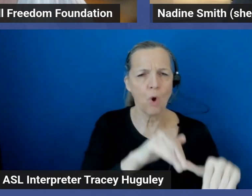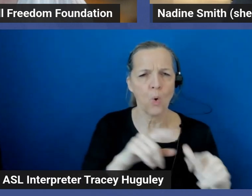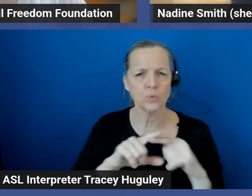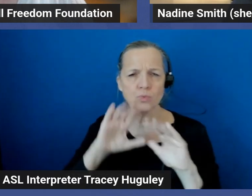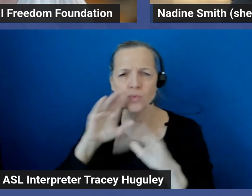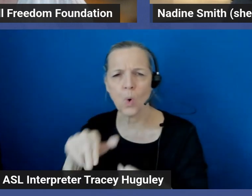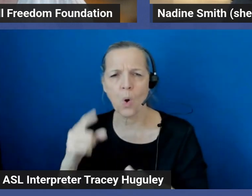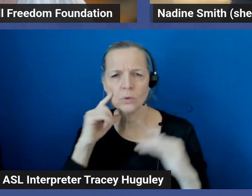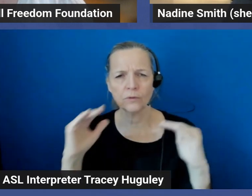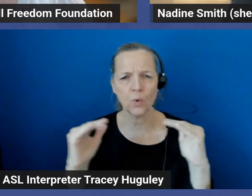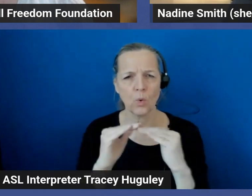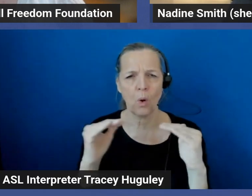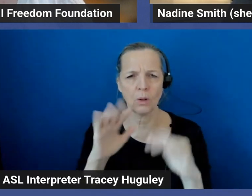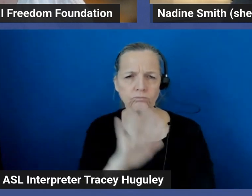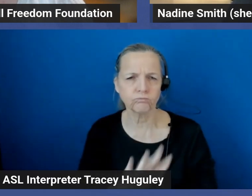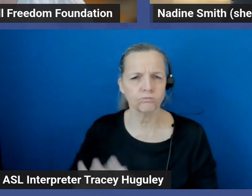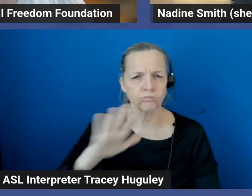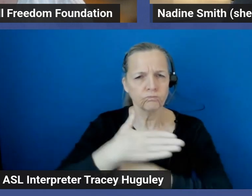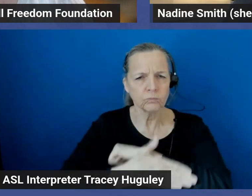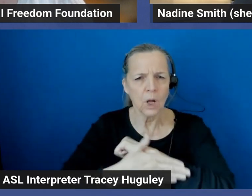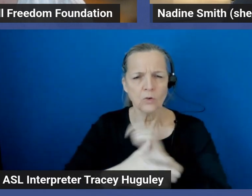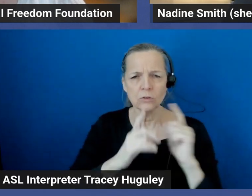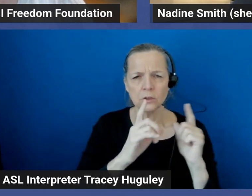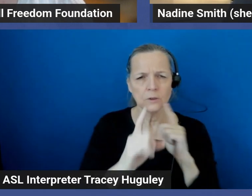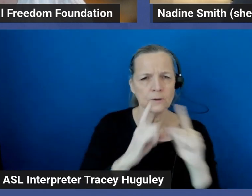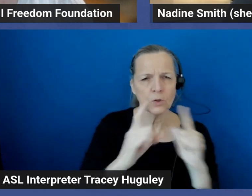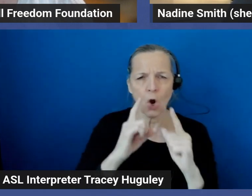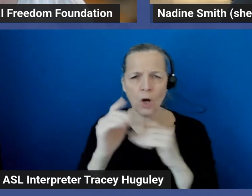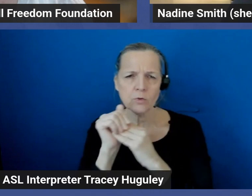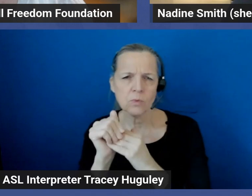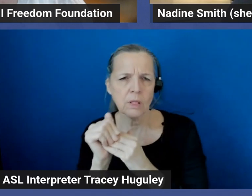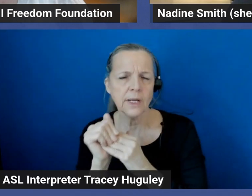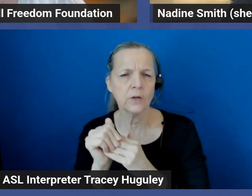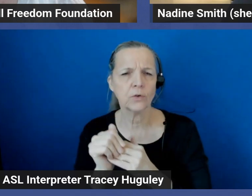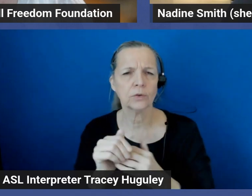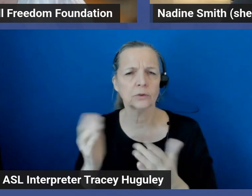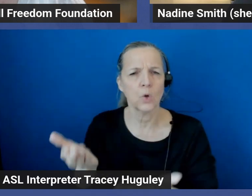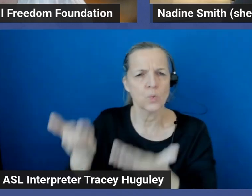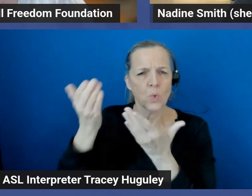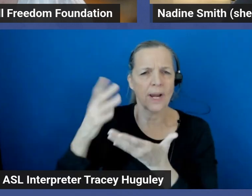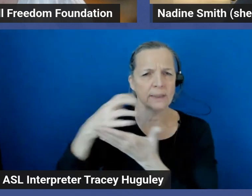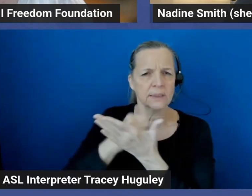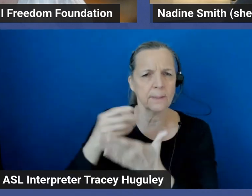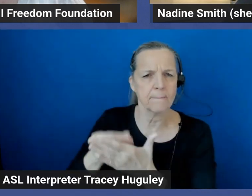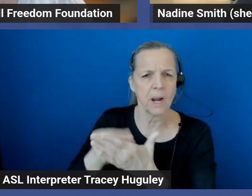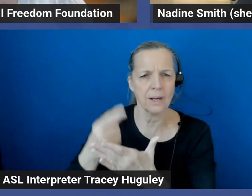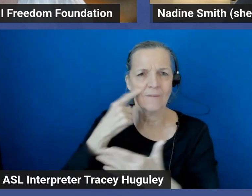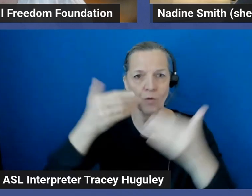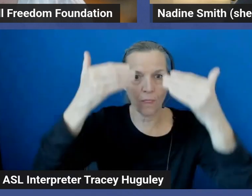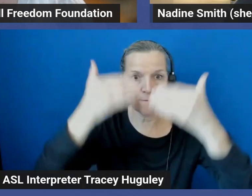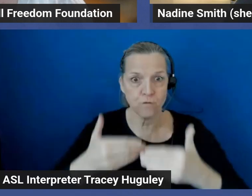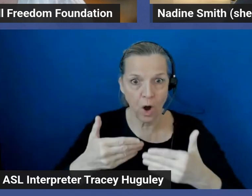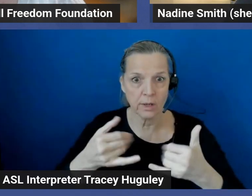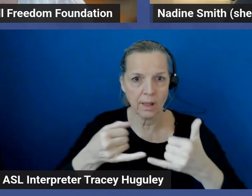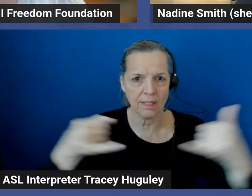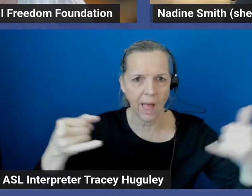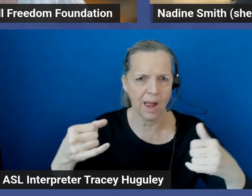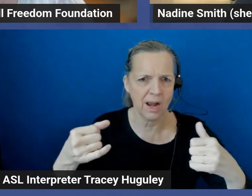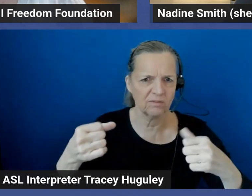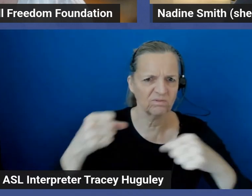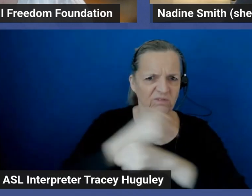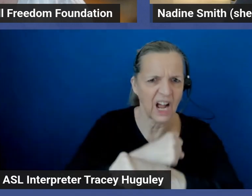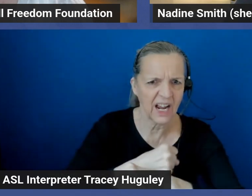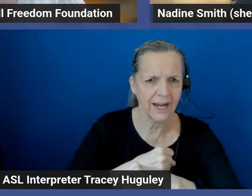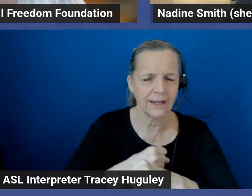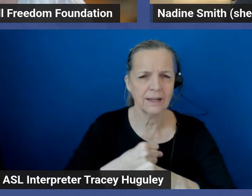went across the country talking to leaders, raising money for the front line at a time when people were sort of